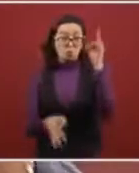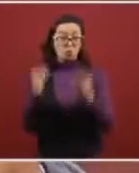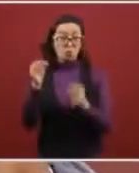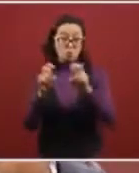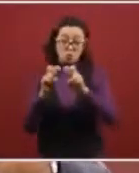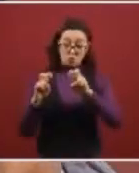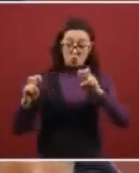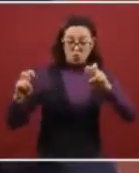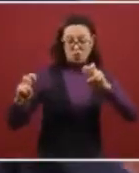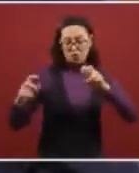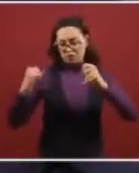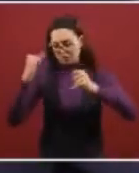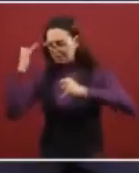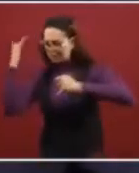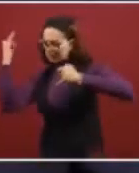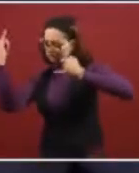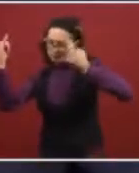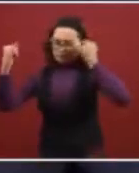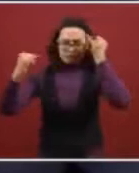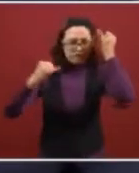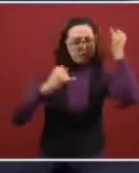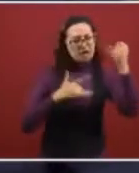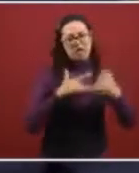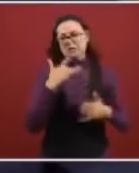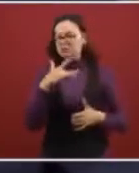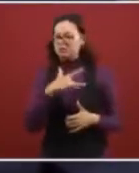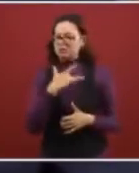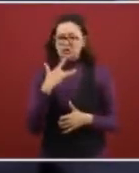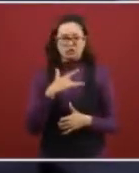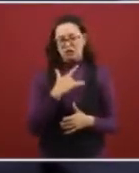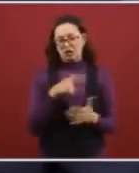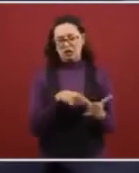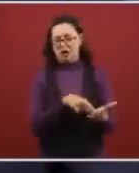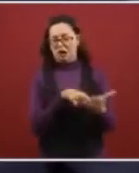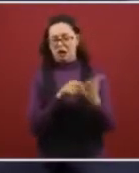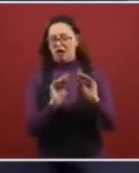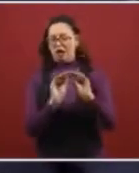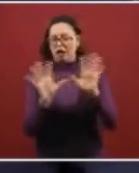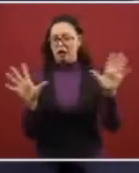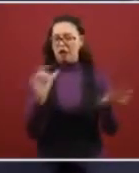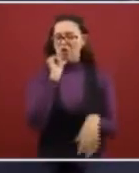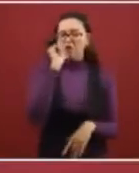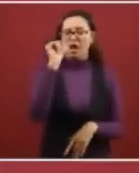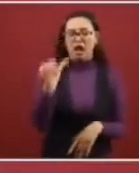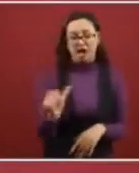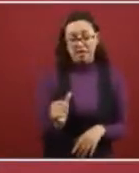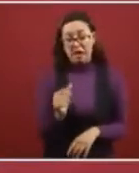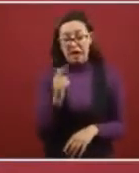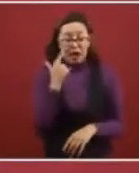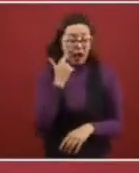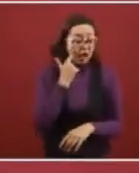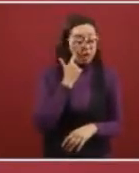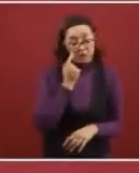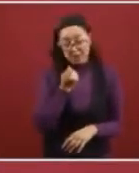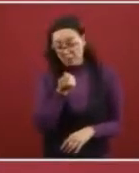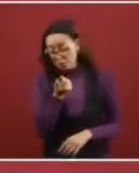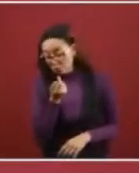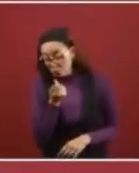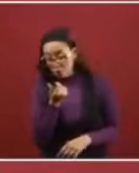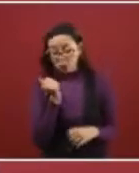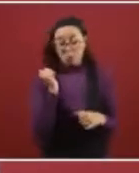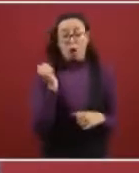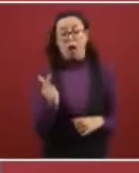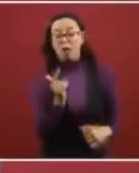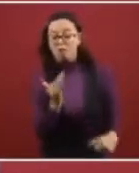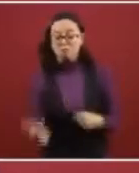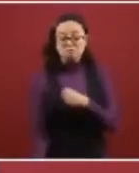they're utilizando, they are utilizing recovecos para conceder amparo, problems in